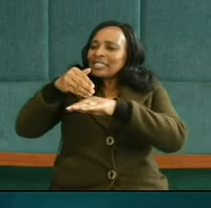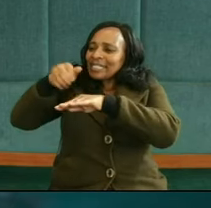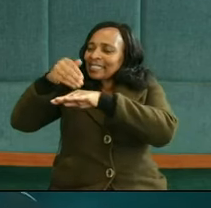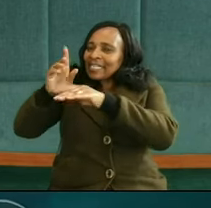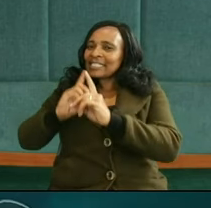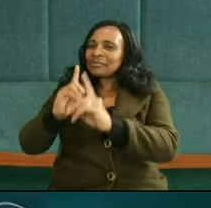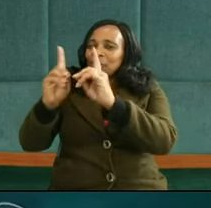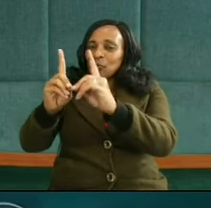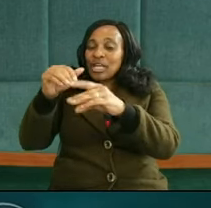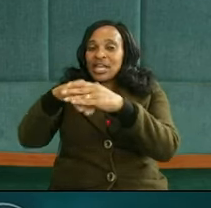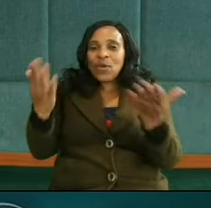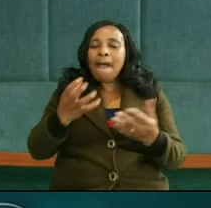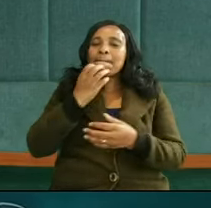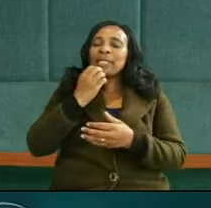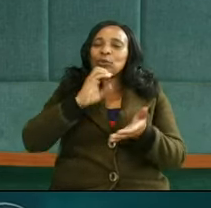of Matthew chapter 10,